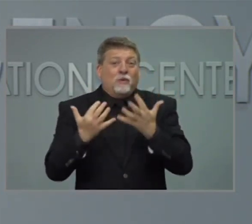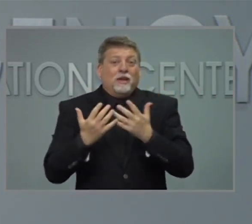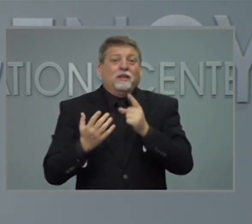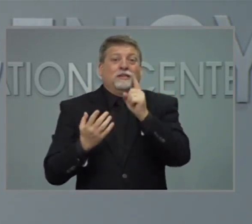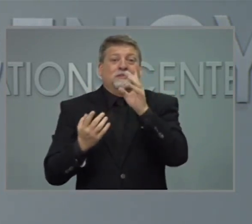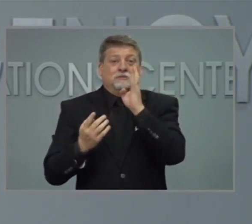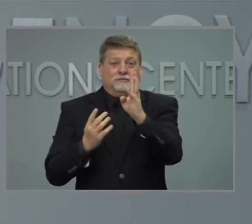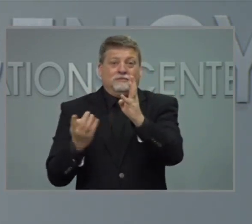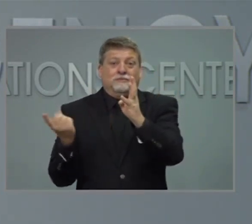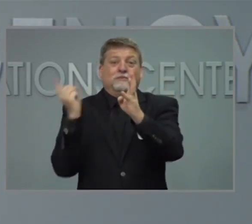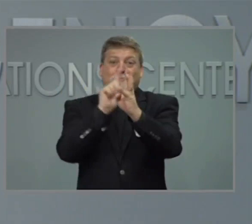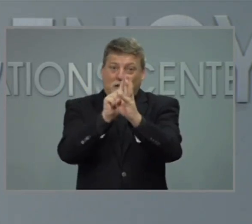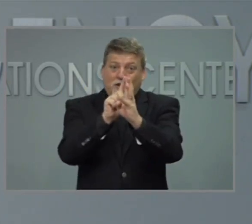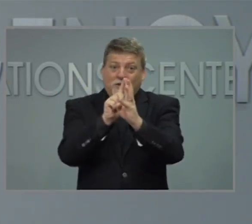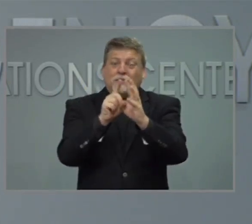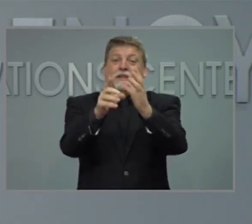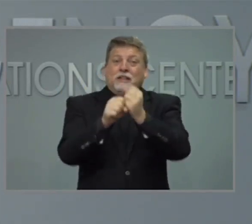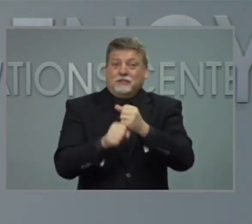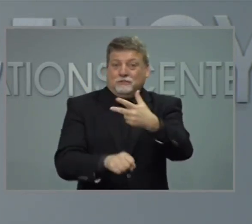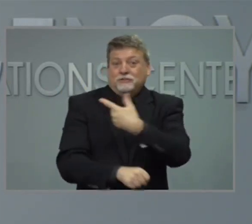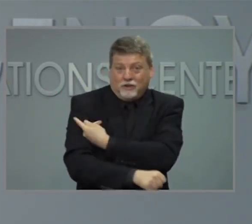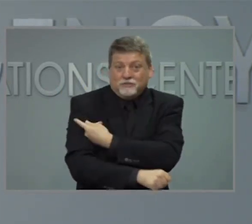Governor.